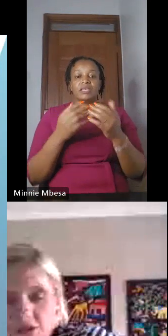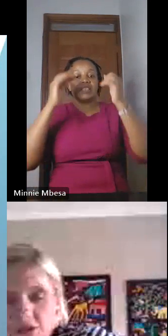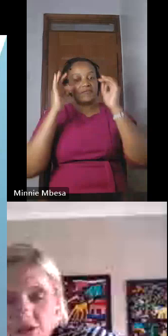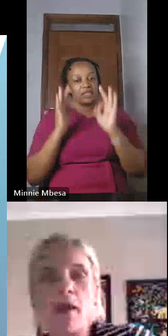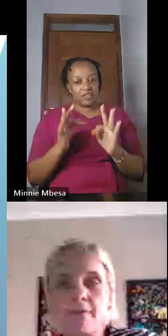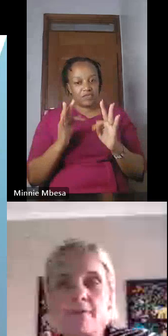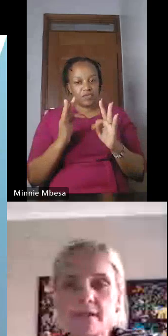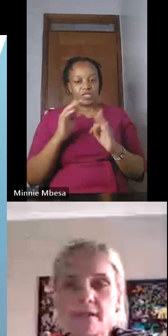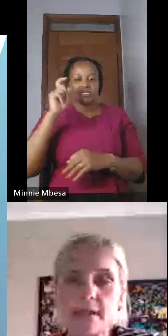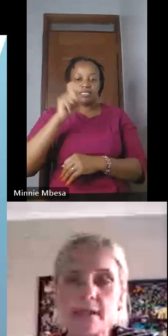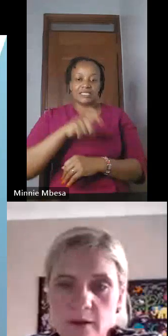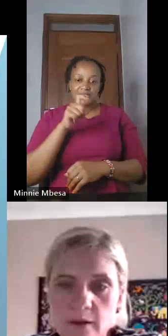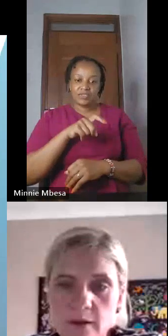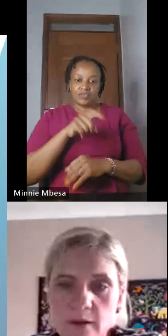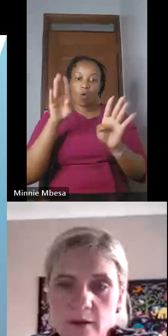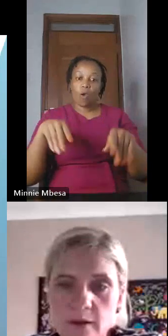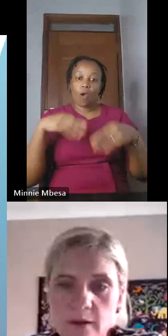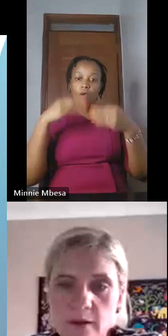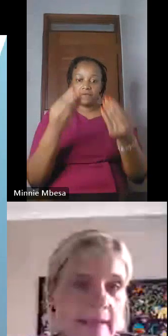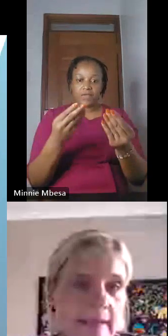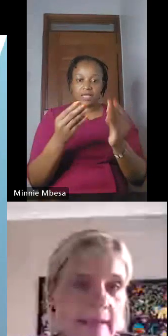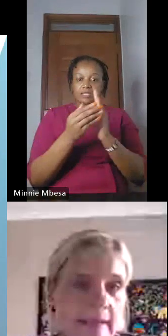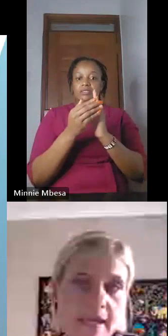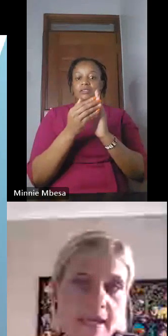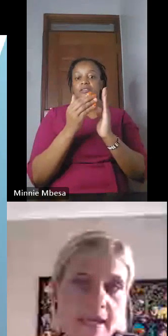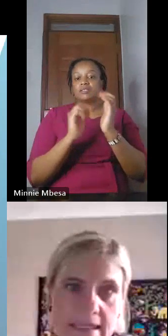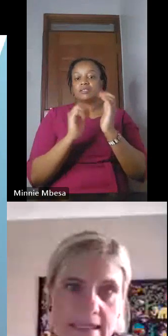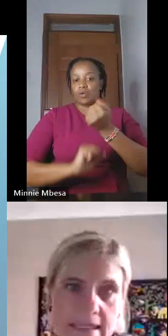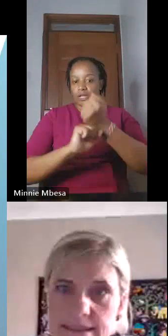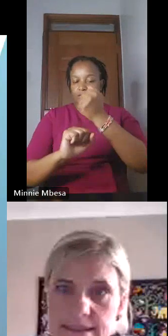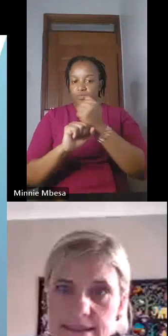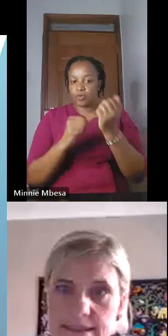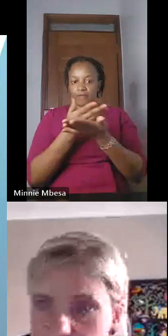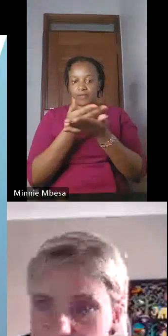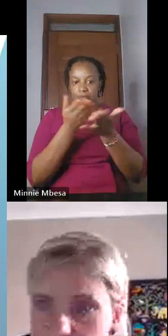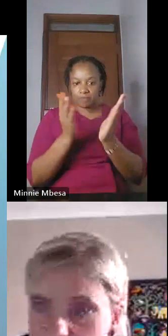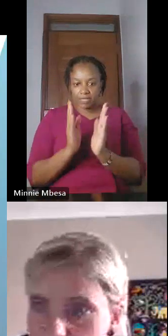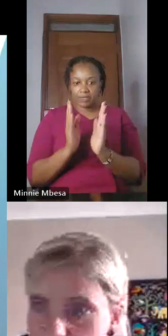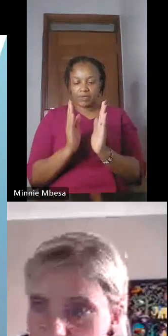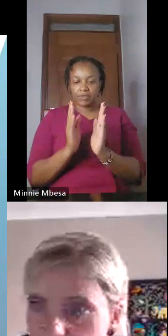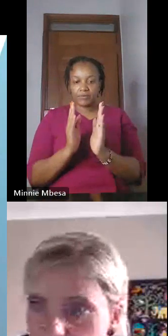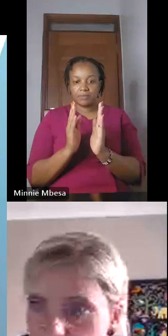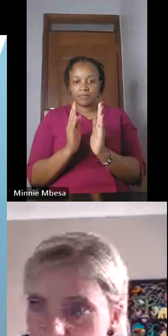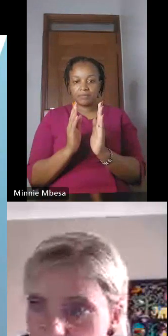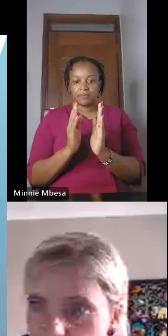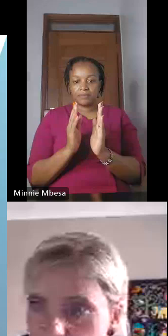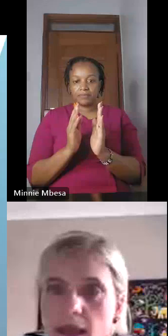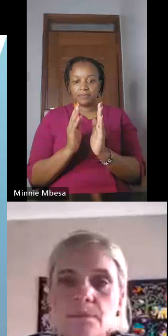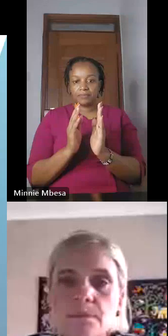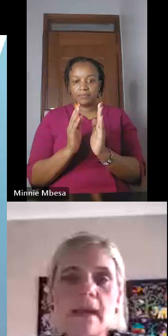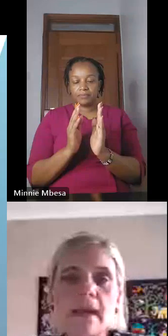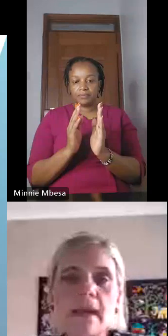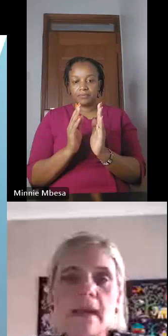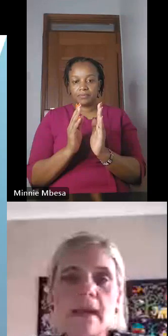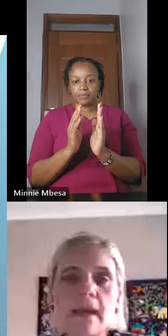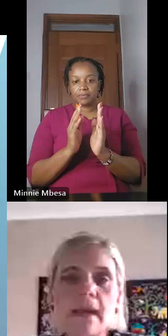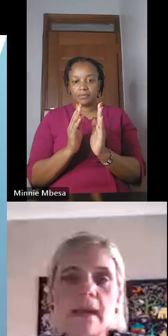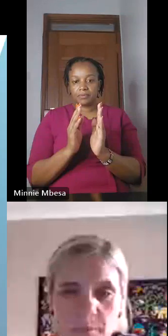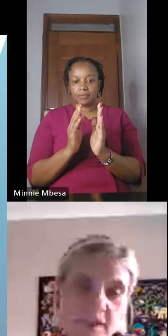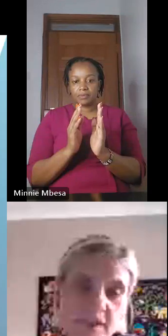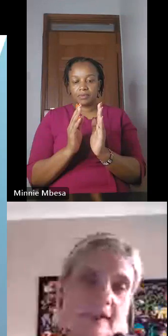a scholarship to every single person that needs, give me 1 second, sorry, I'm gonna,